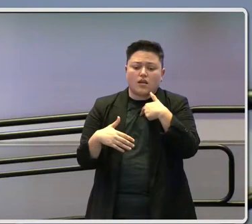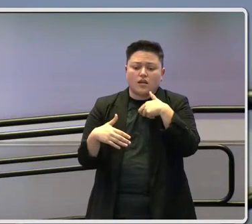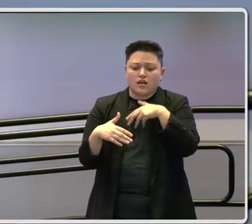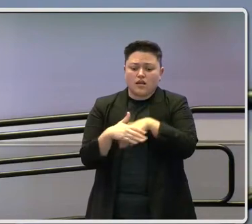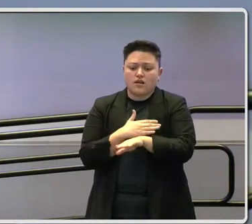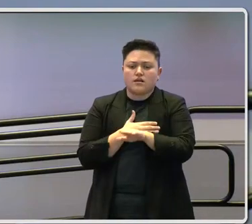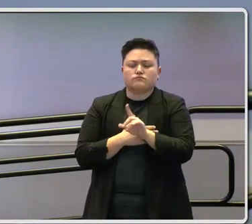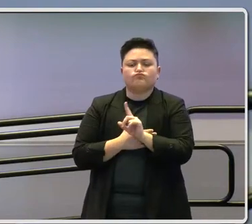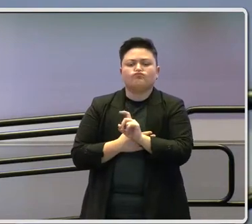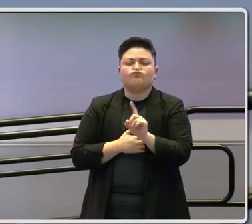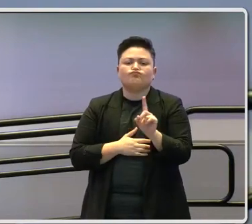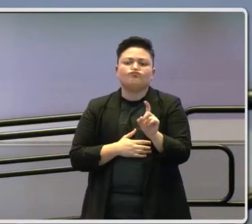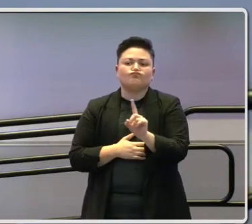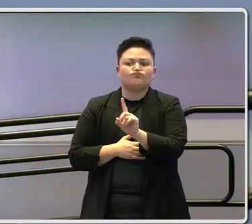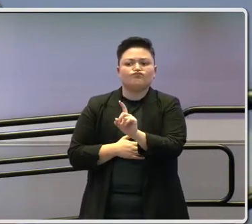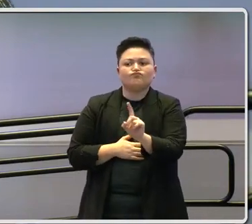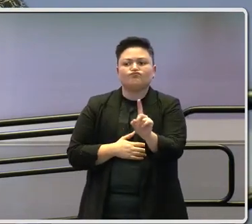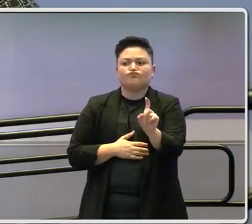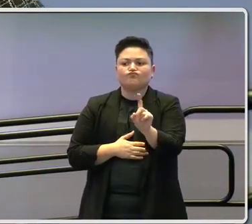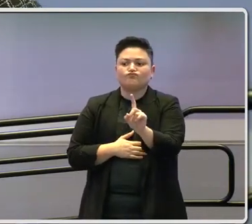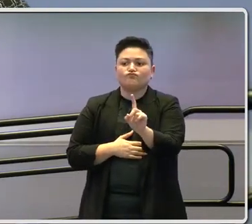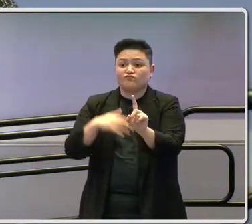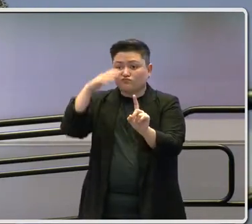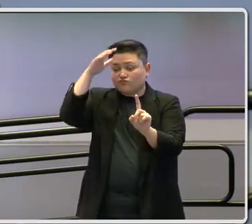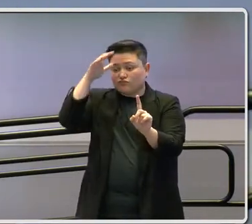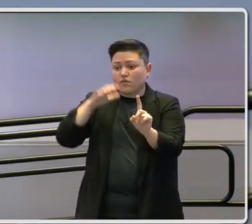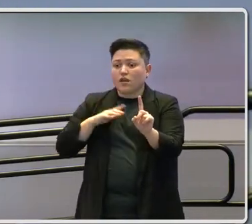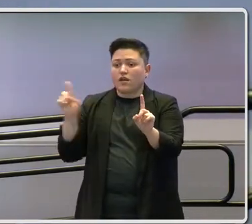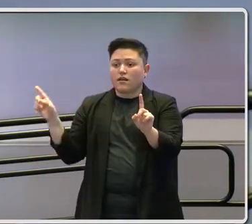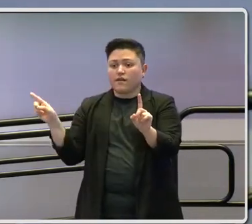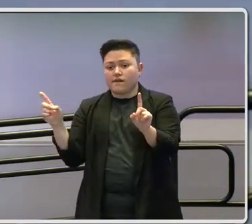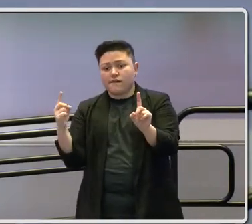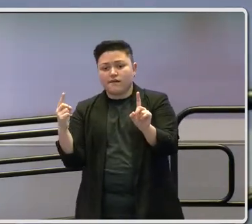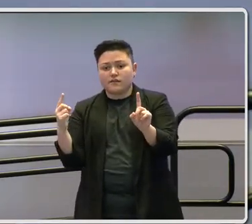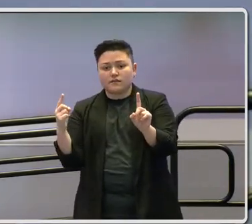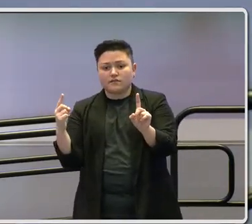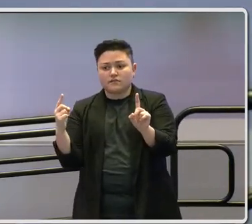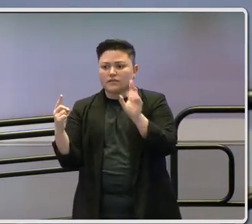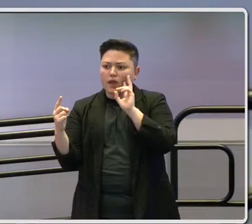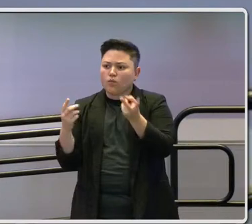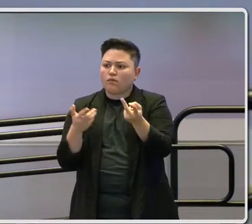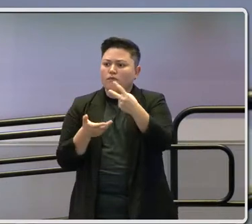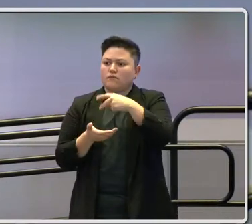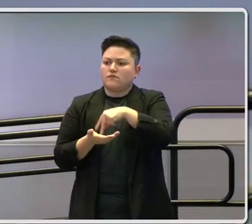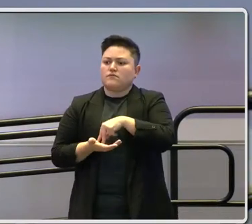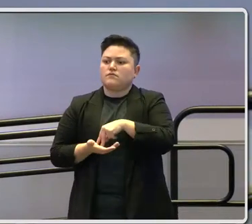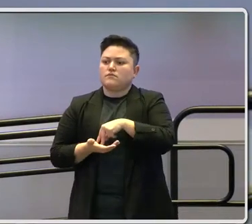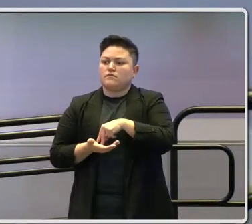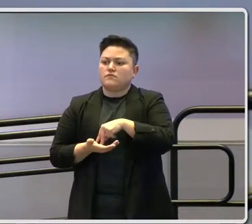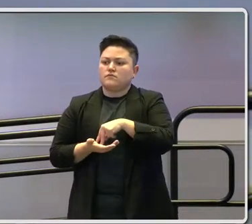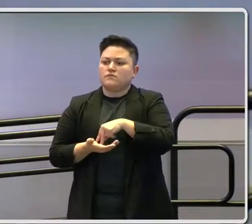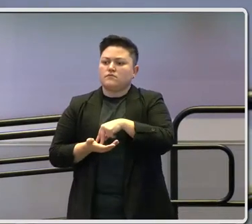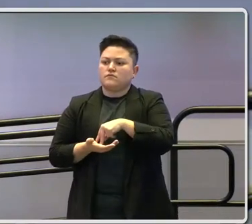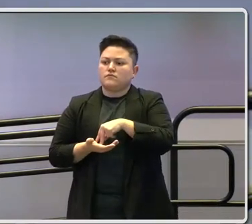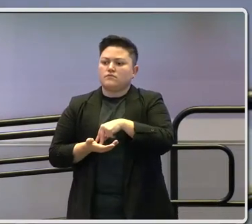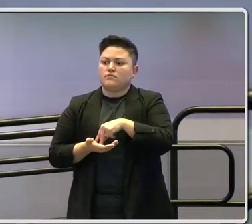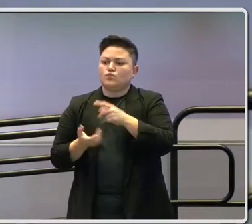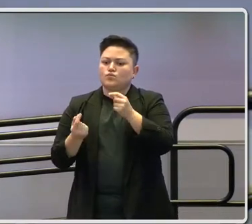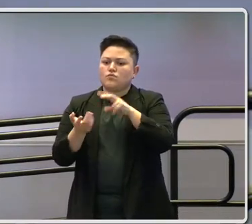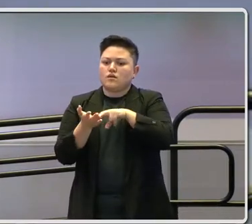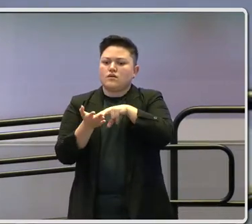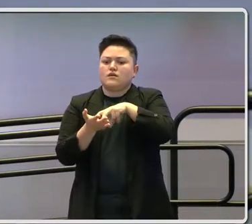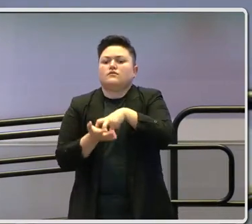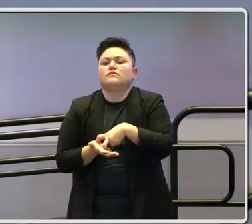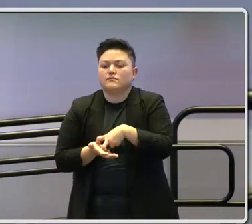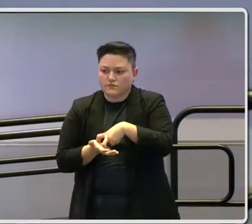cool as you please, and to a man, the fellows stand and fall on their